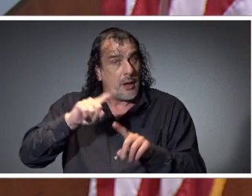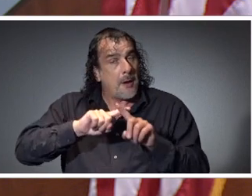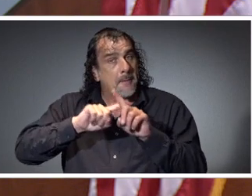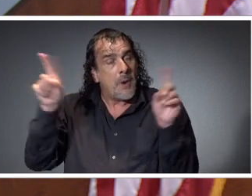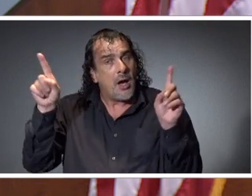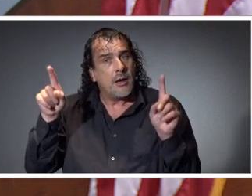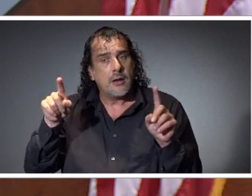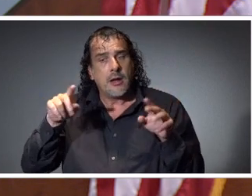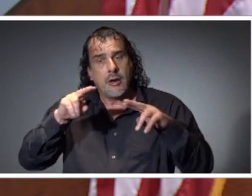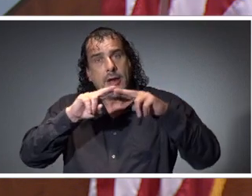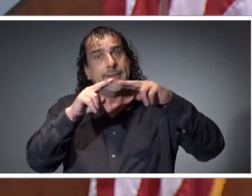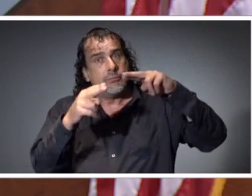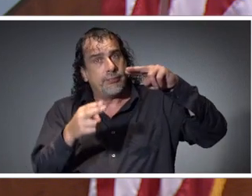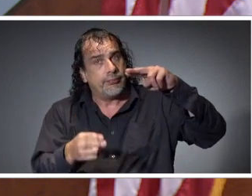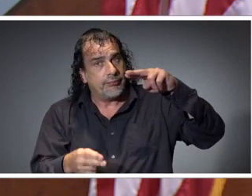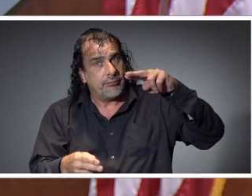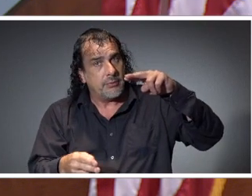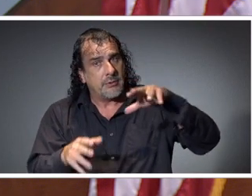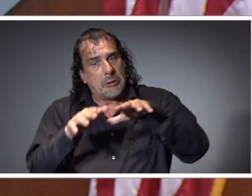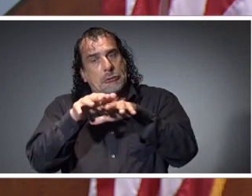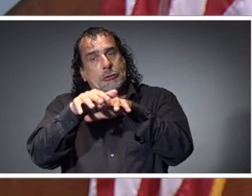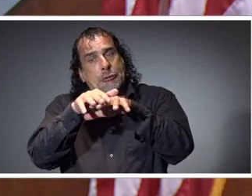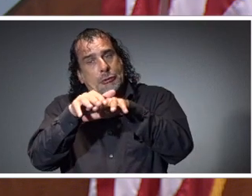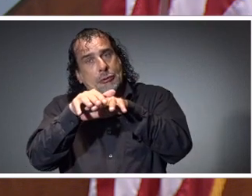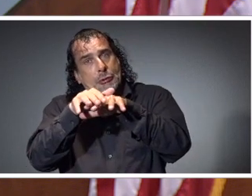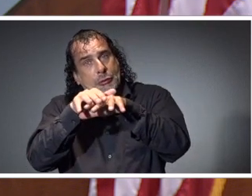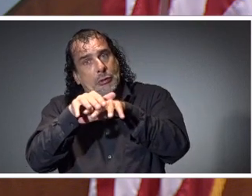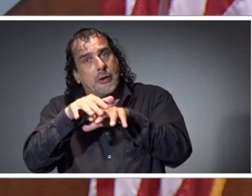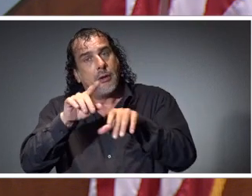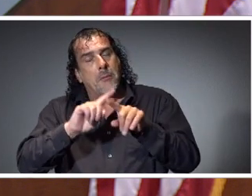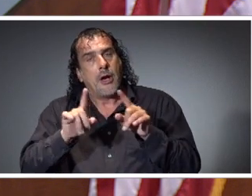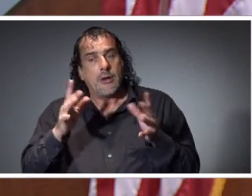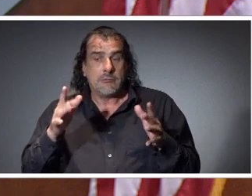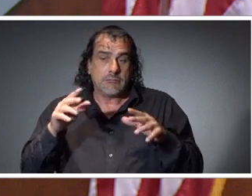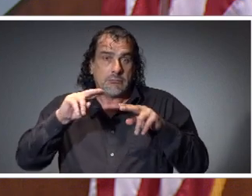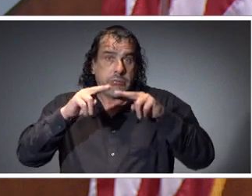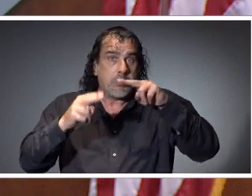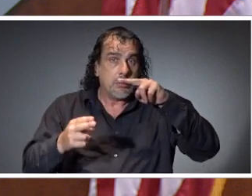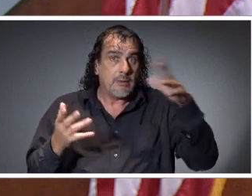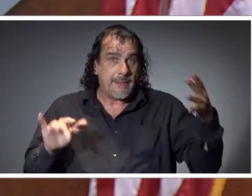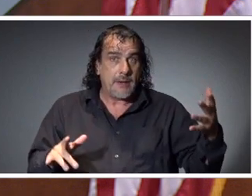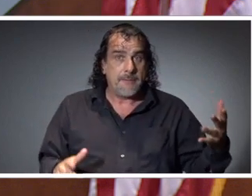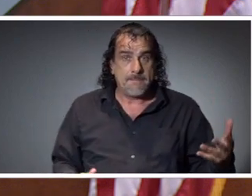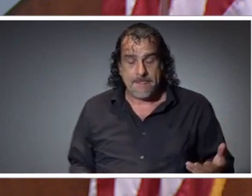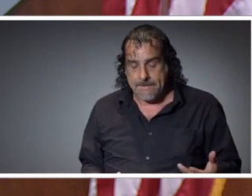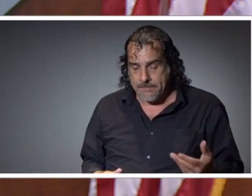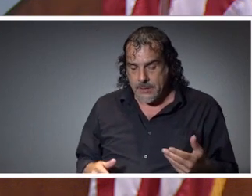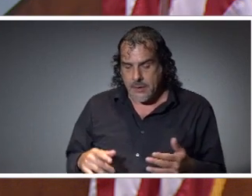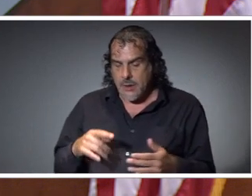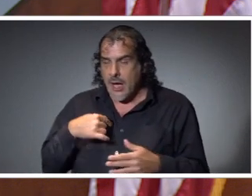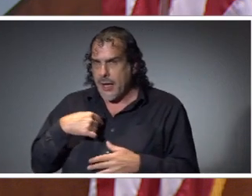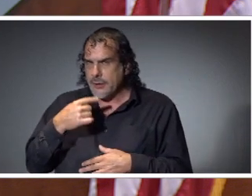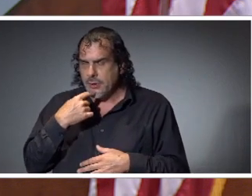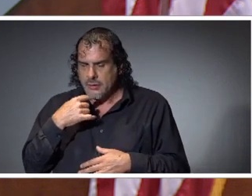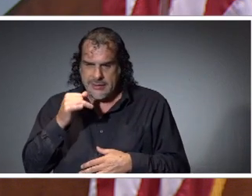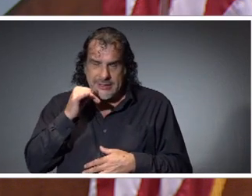headed in the right direction slowly. But surely, as I mentioned yesterday, that number